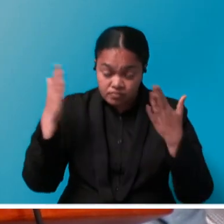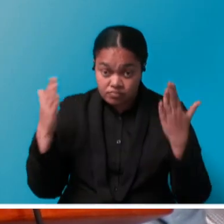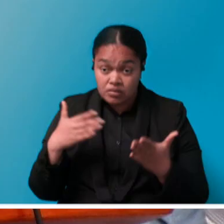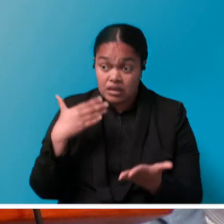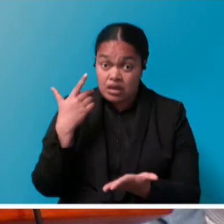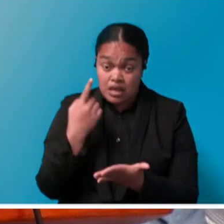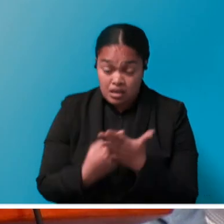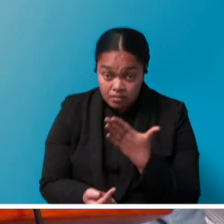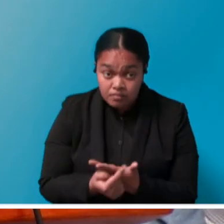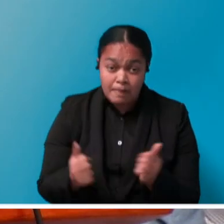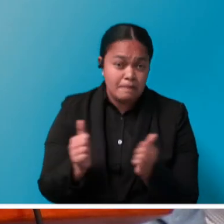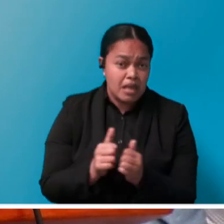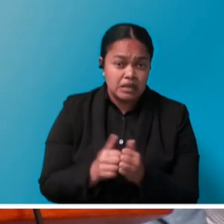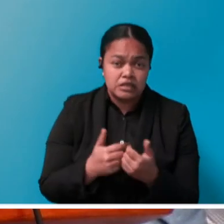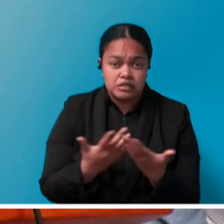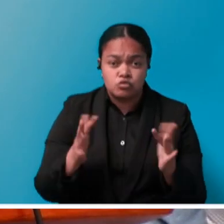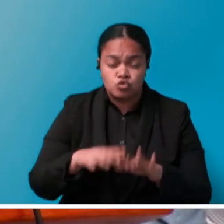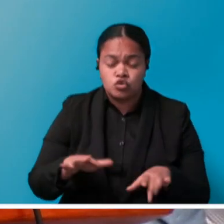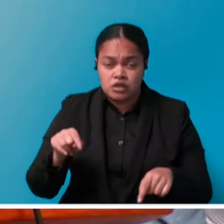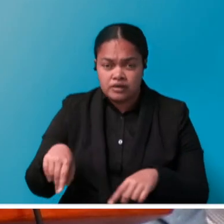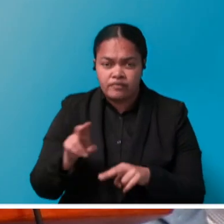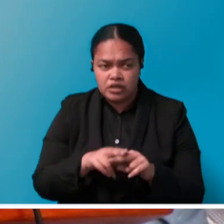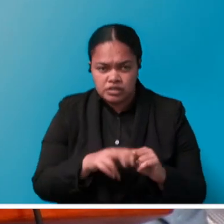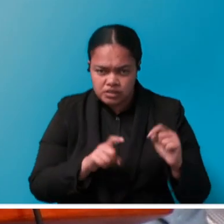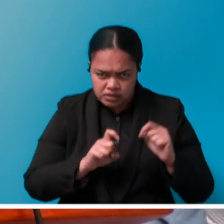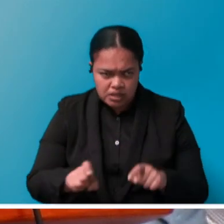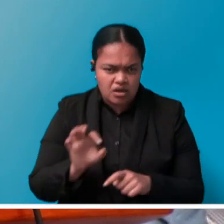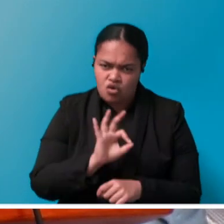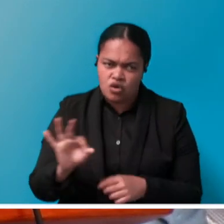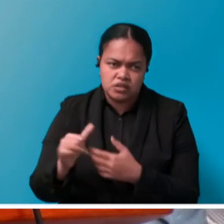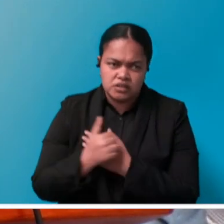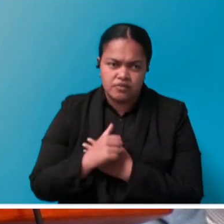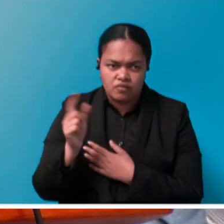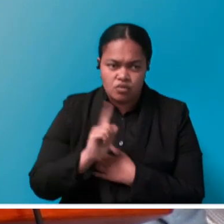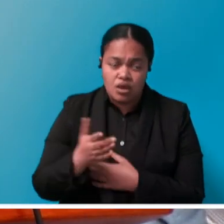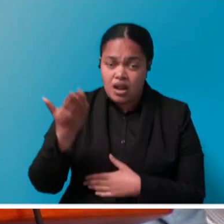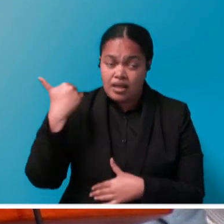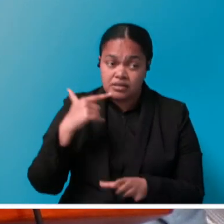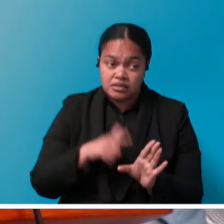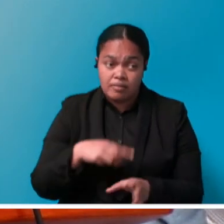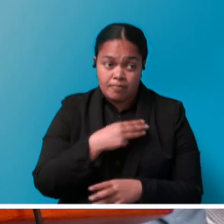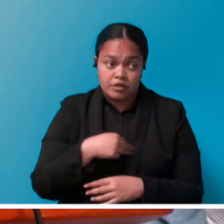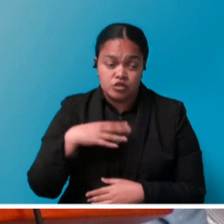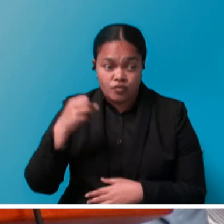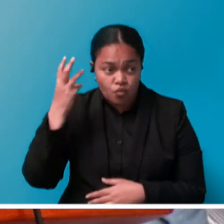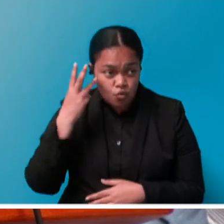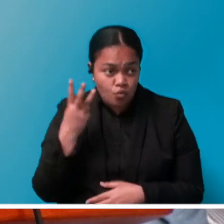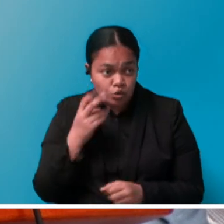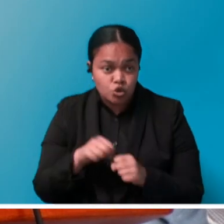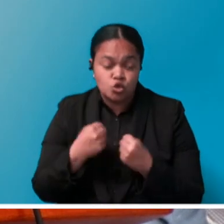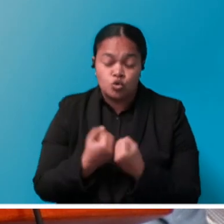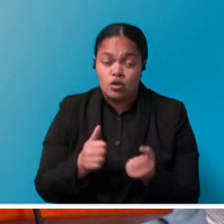is that too many of our children in Fiji remain unsafe today. Last year alone, the Ministry of Women, Children and Social